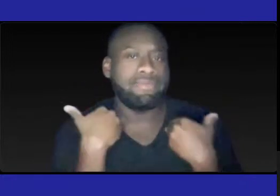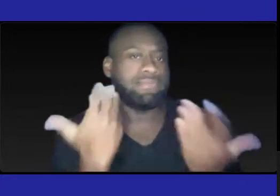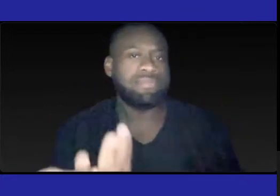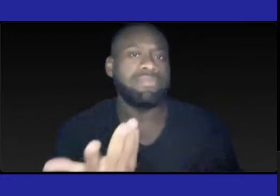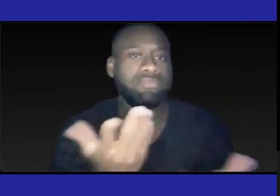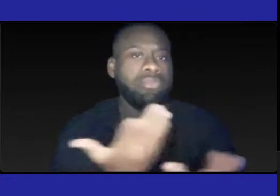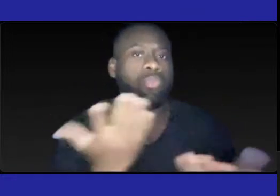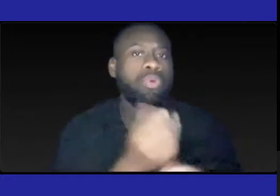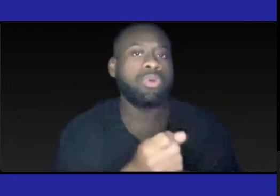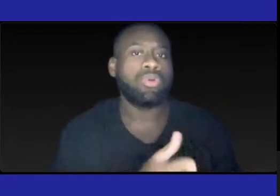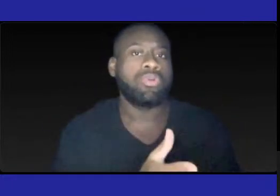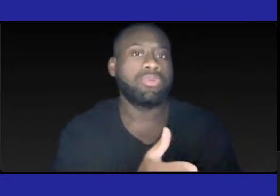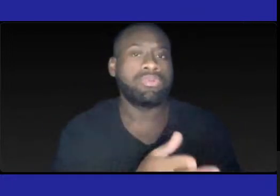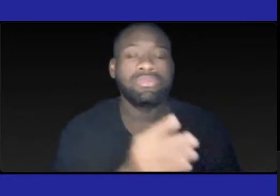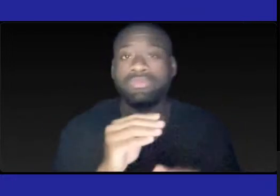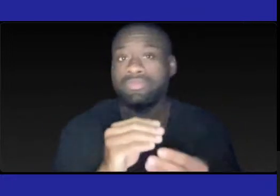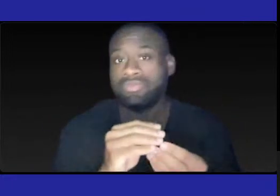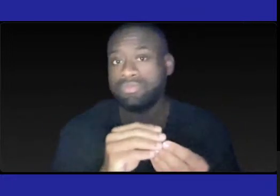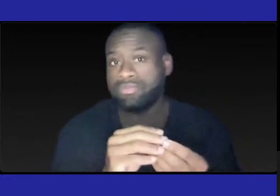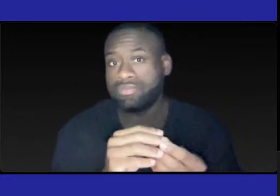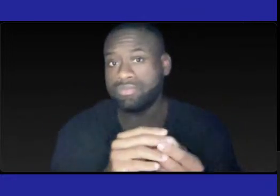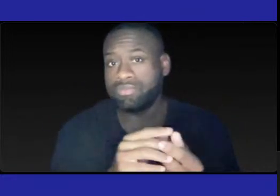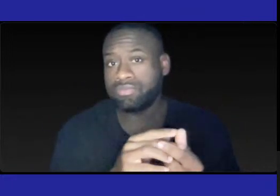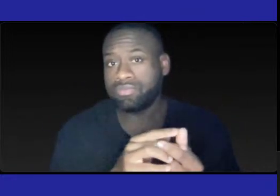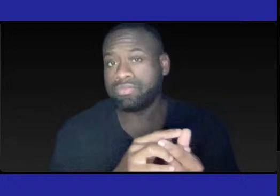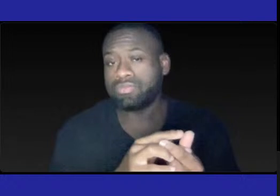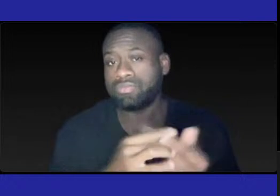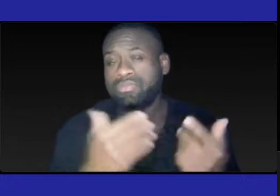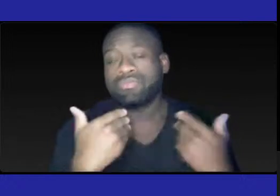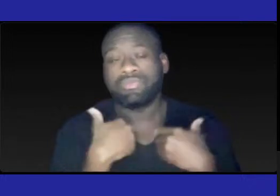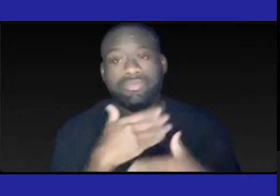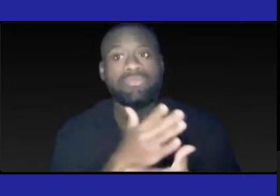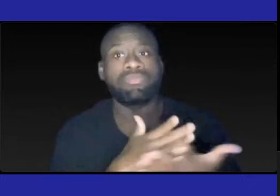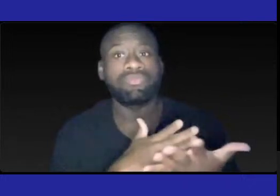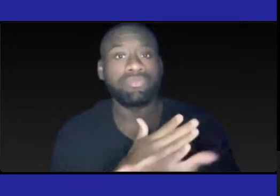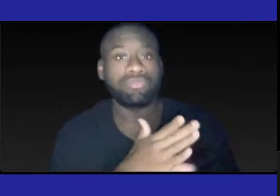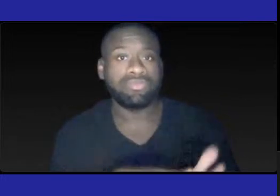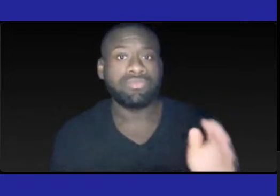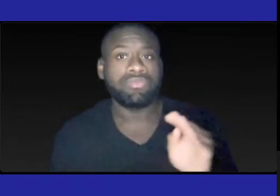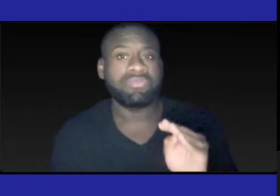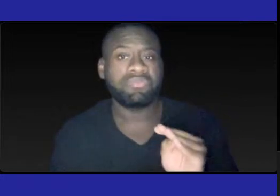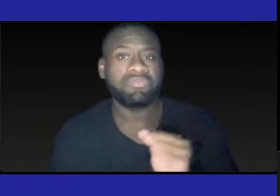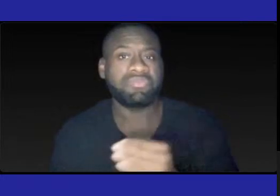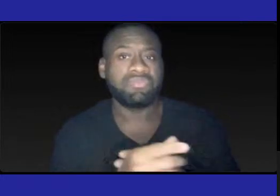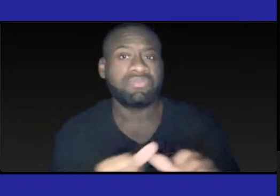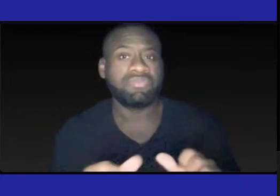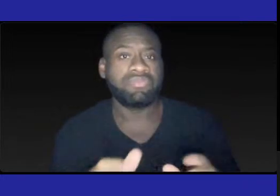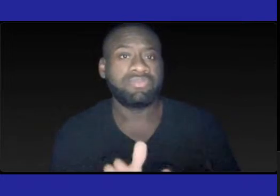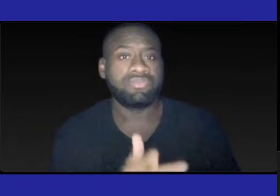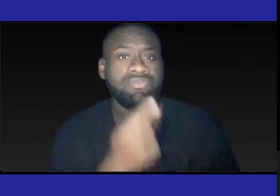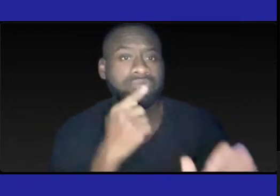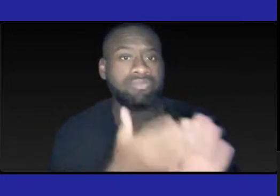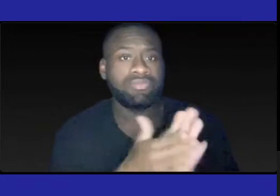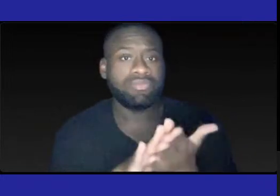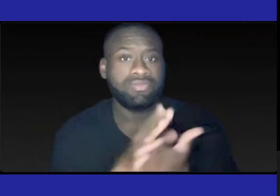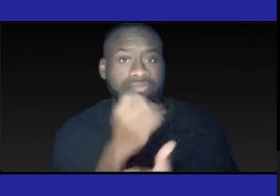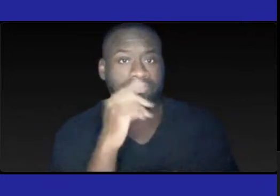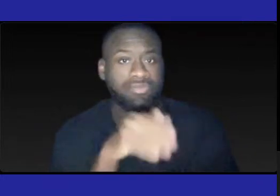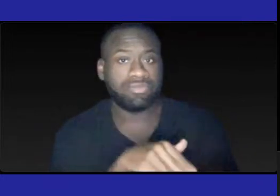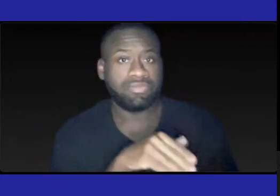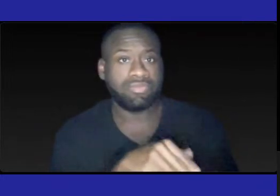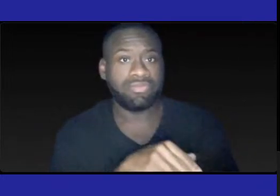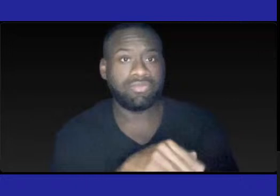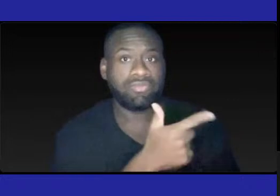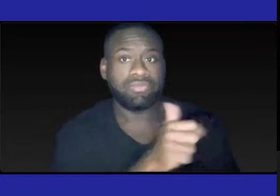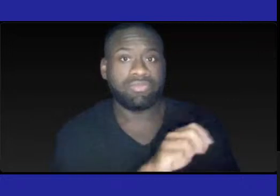goals cause? is to just have some baseline statistics for this community. And Dr. Graham Hill anecdotally can tell you